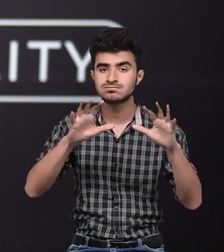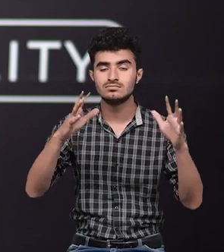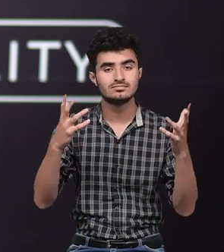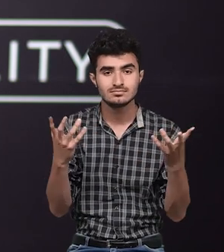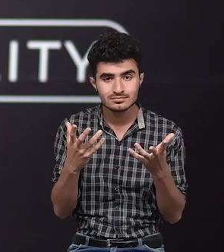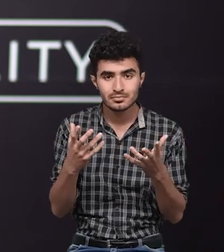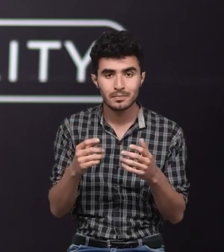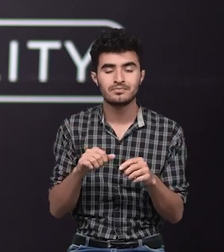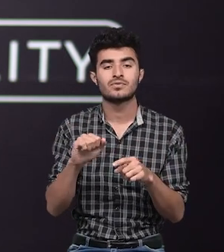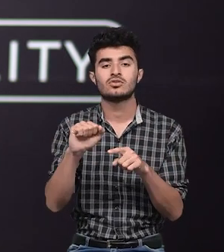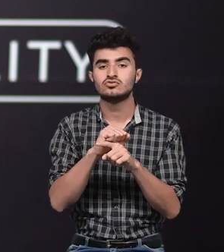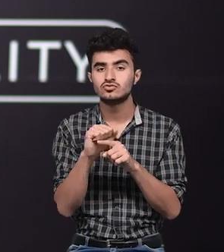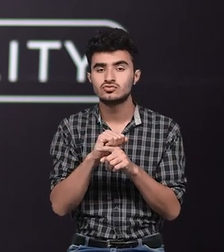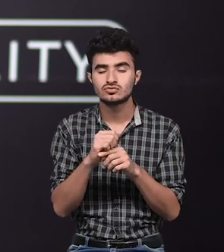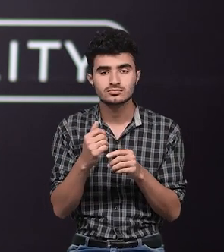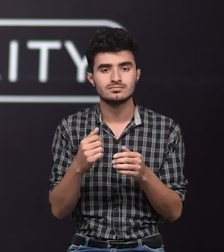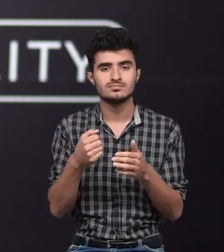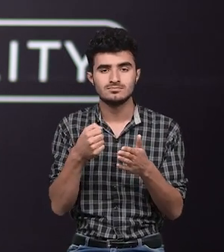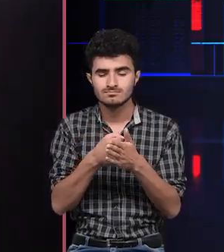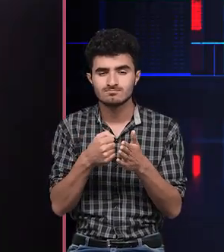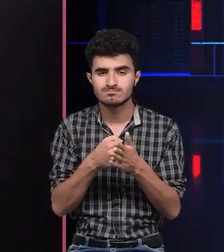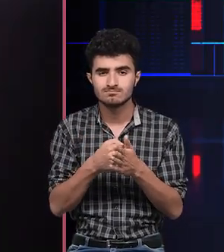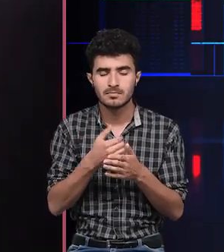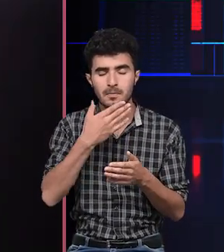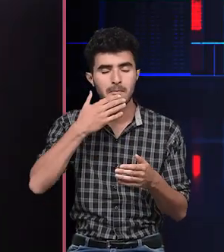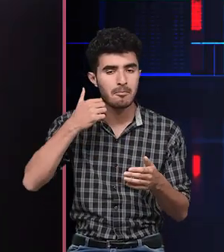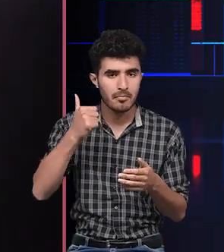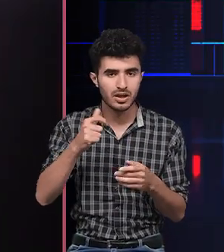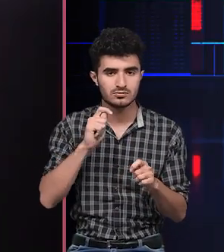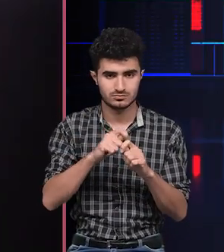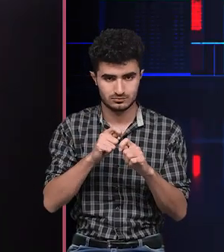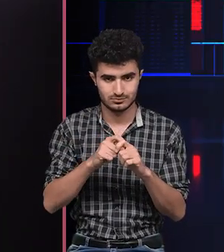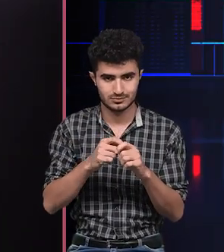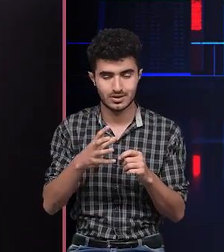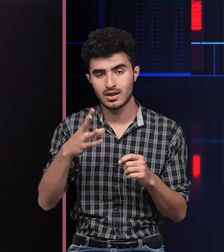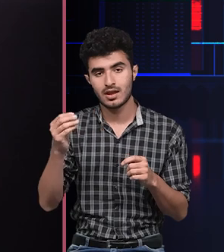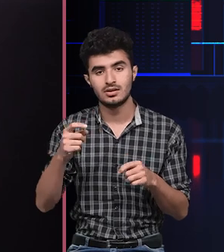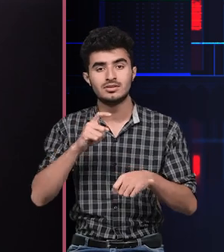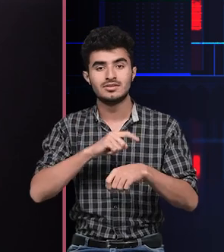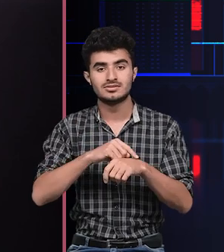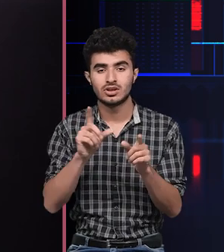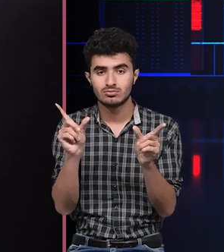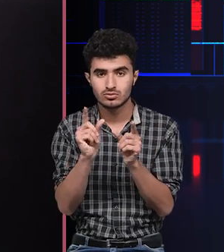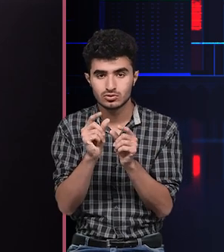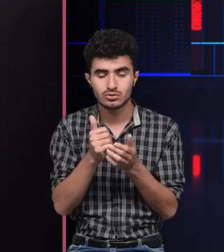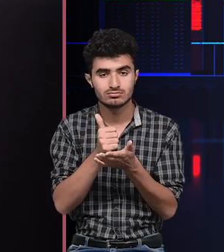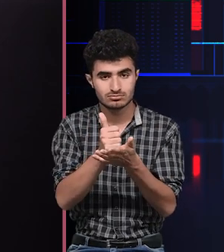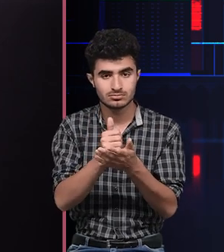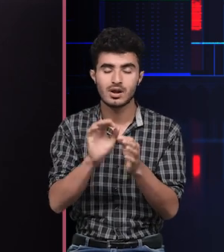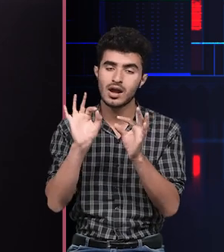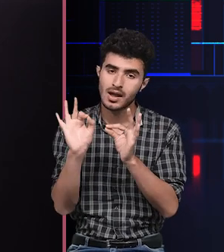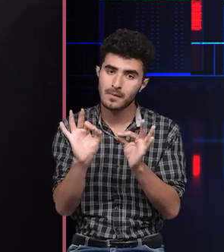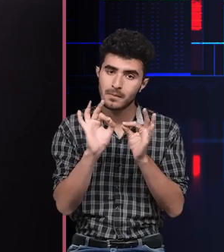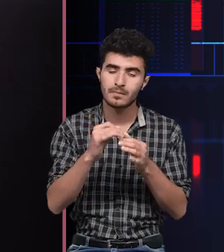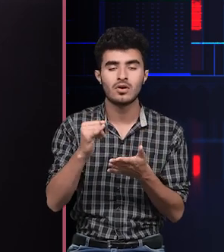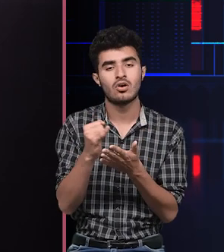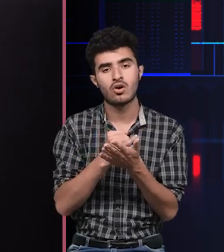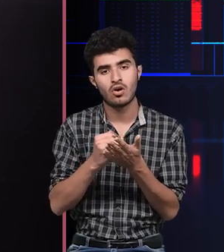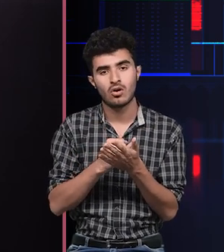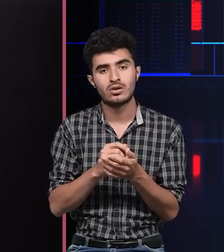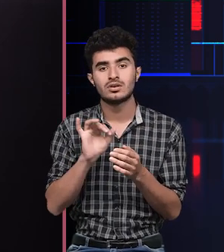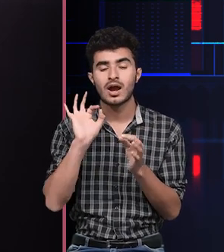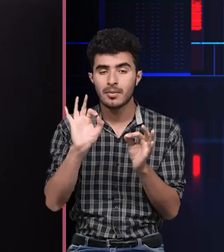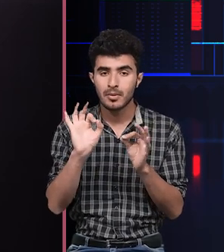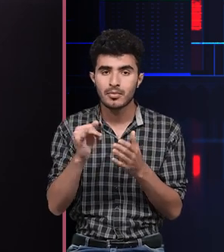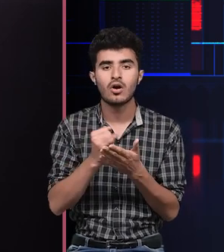spreading kindness, of spreading love, trying to do the best that you can possibly do in the time that has been given to you, that is an